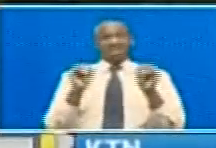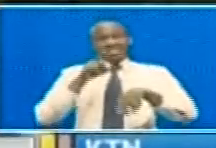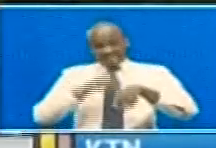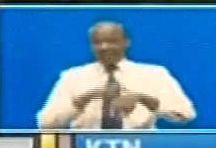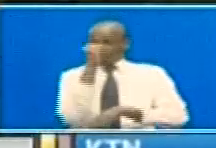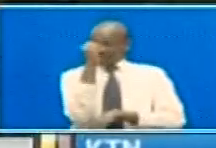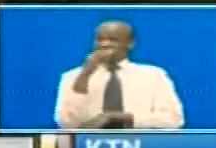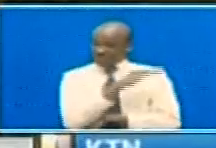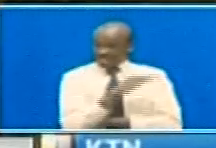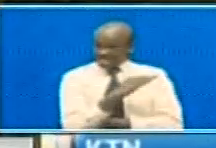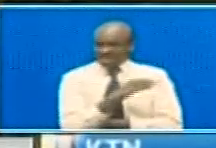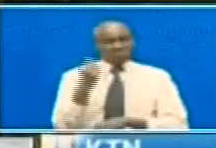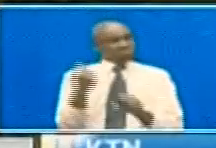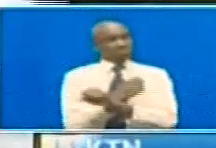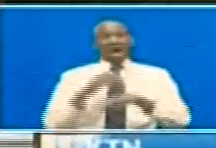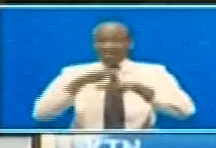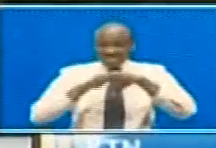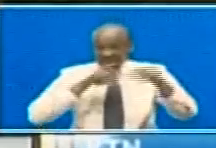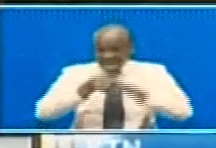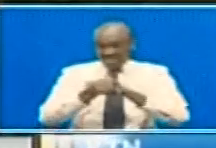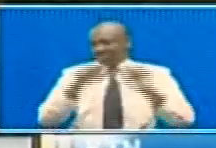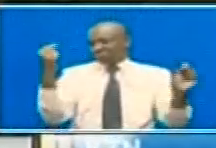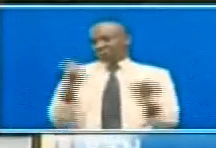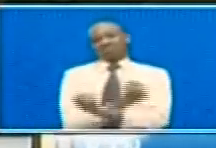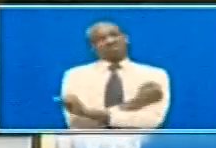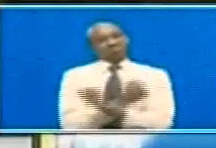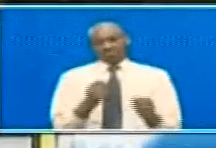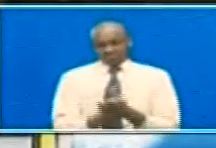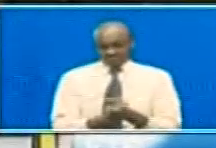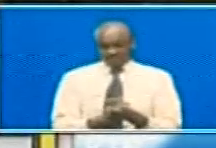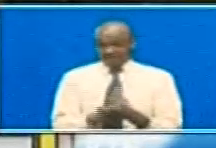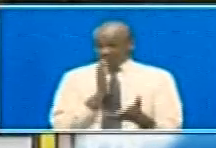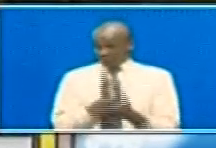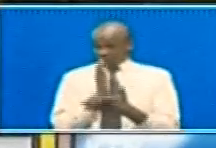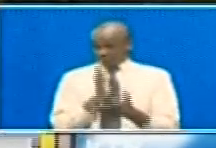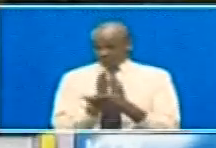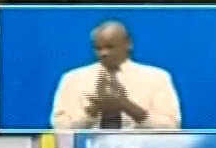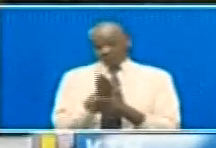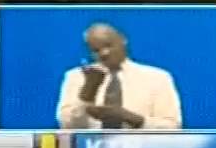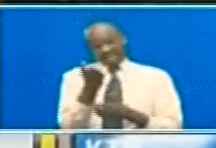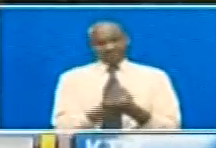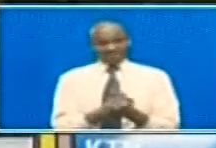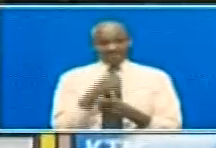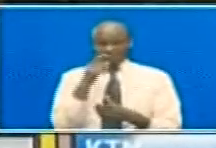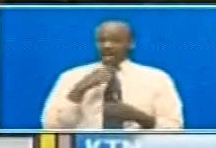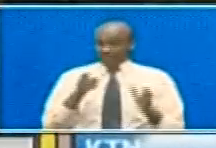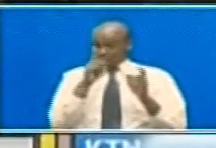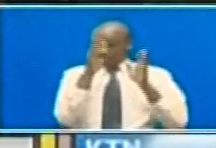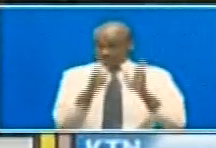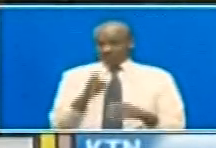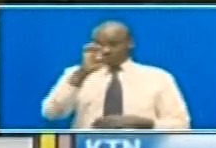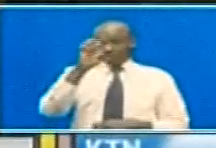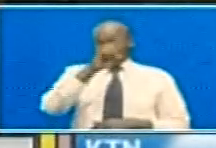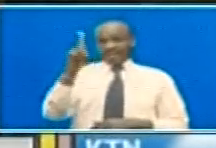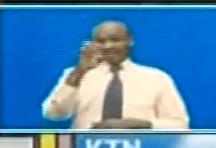5 p.m. they do not admit other people. Well, Linda and Ben, with me right now, I'm joined by Ezekiel Onyango,